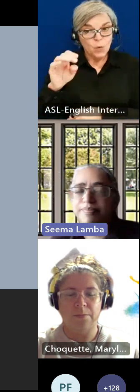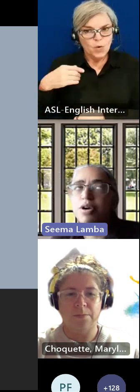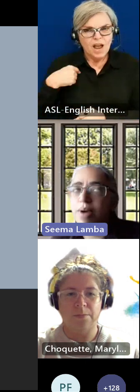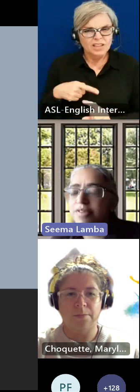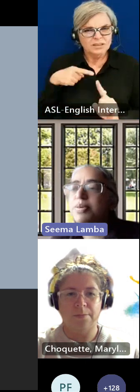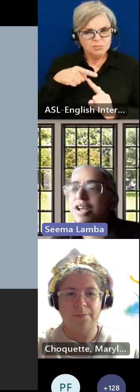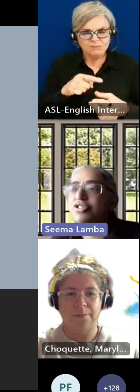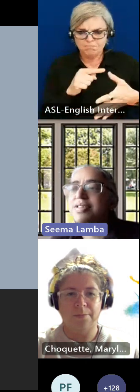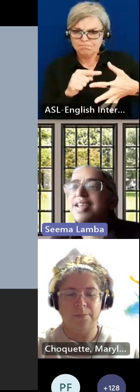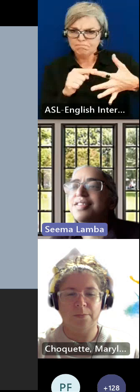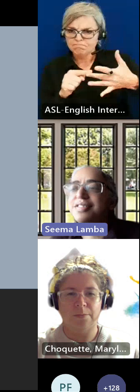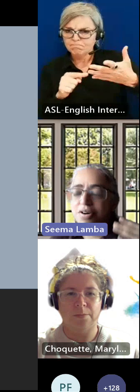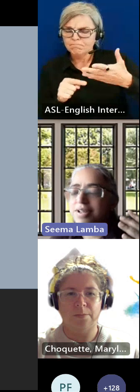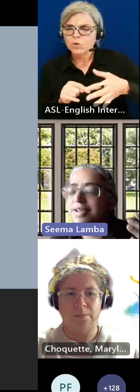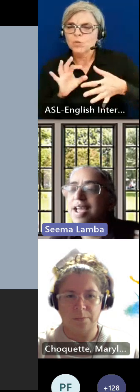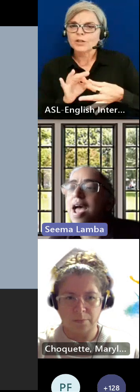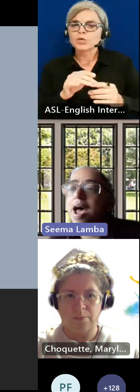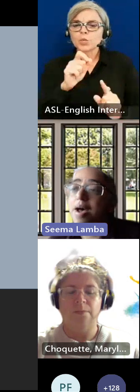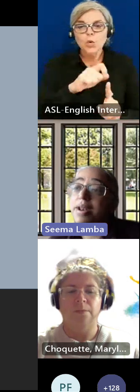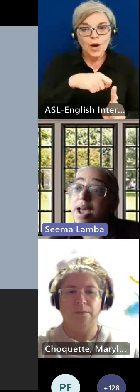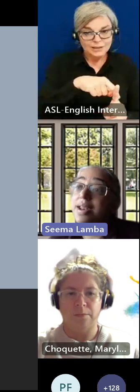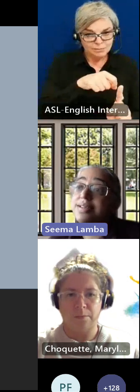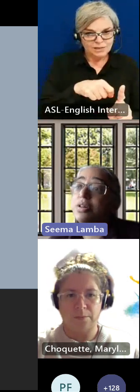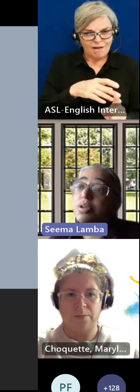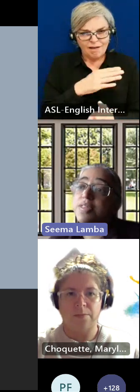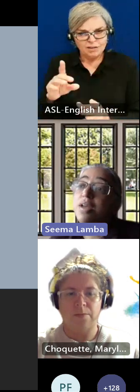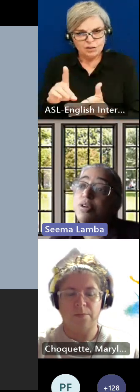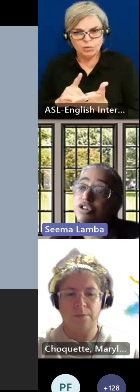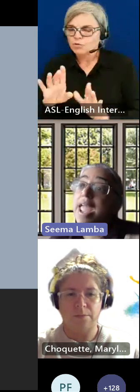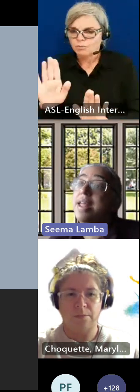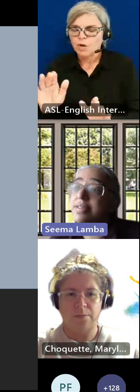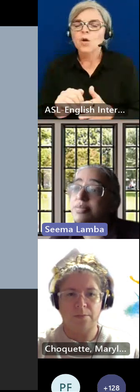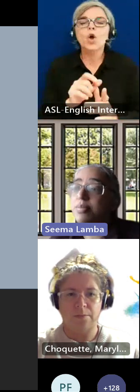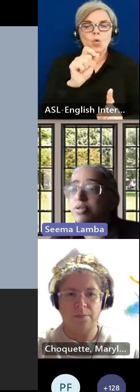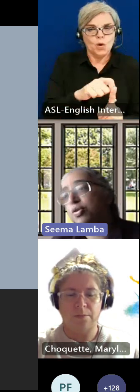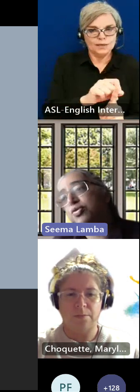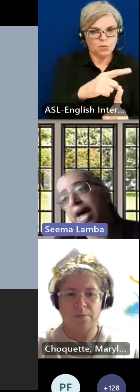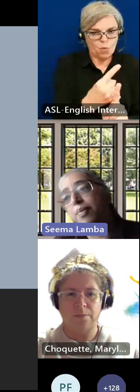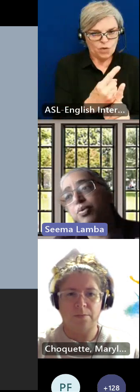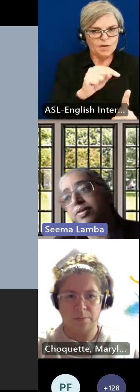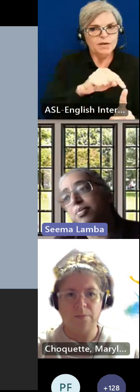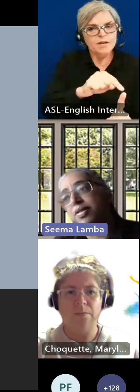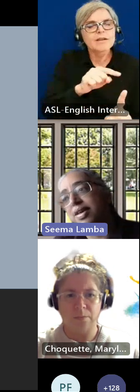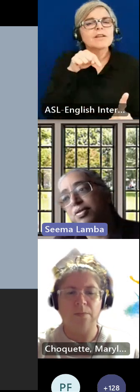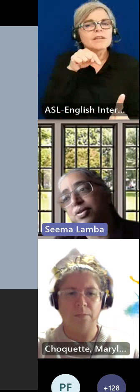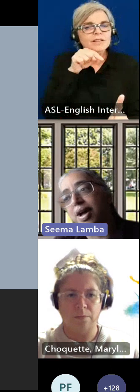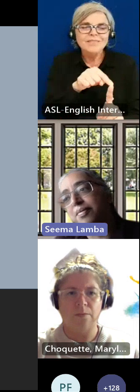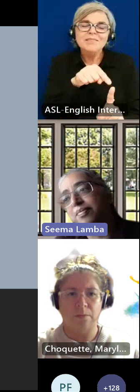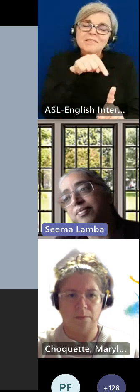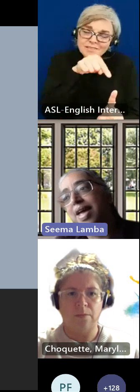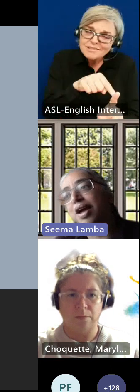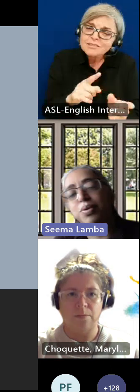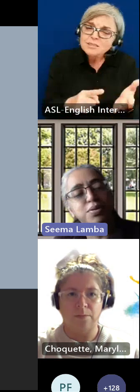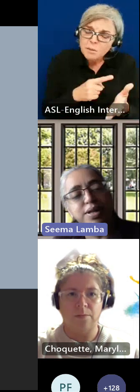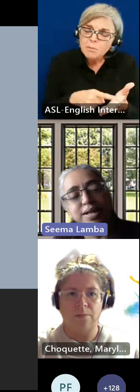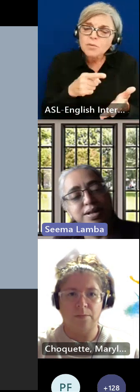how to harassment, I should say, sorry, and how to deal with that, which can sometimes overlap with some of the